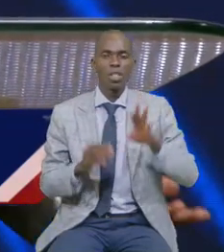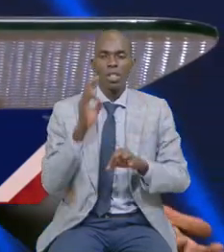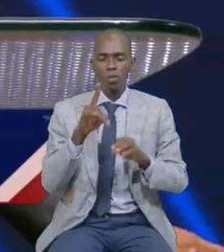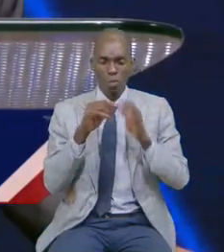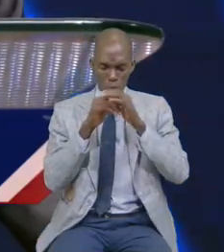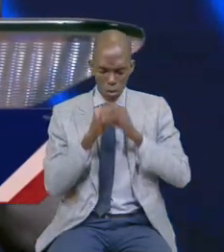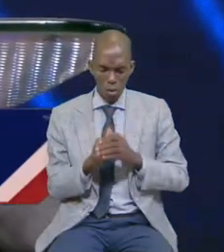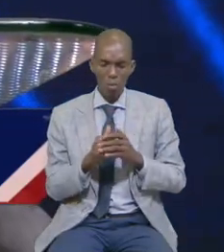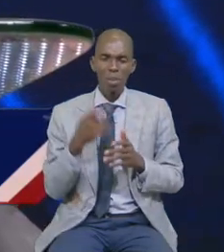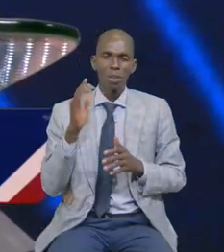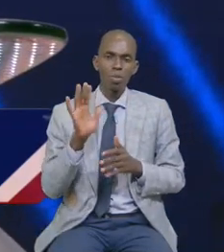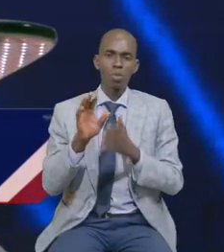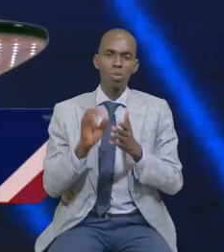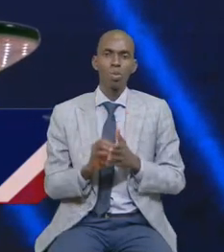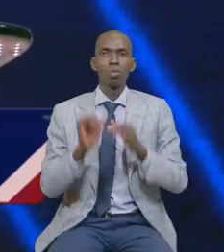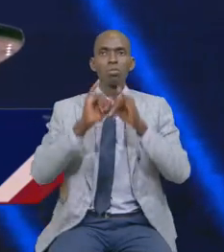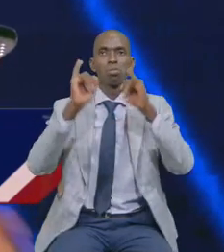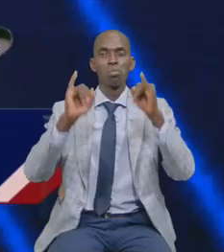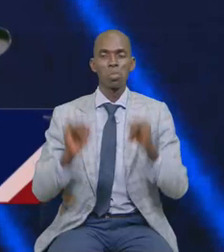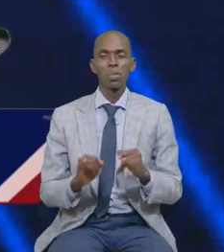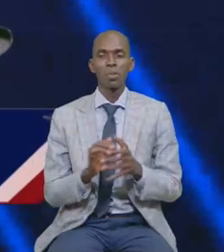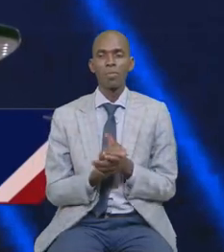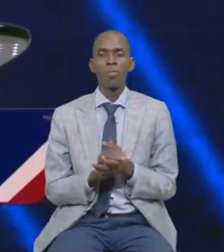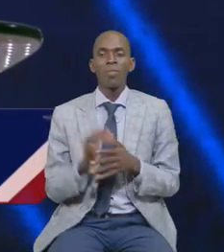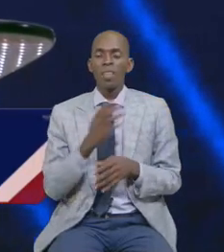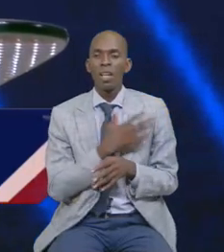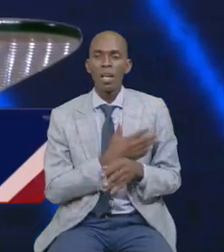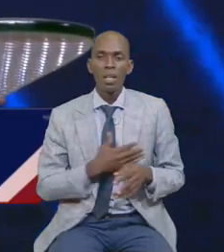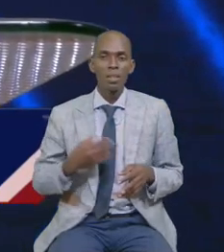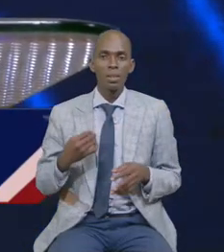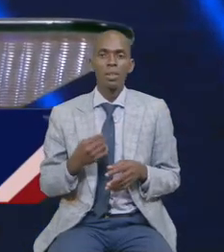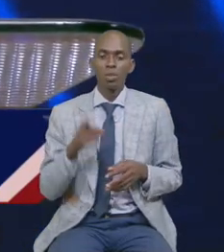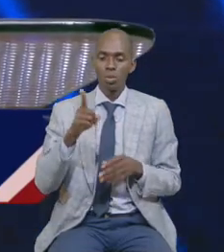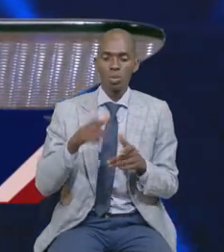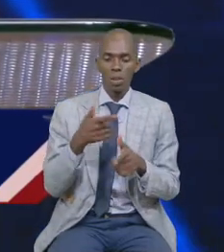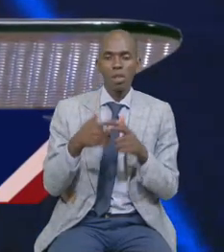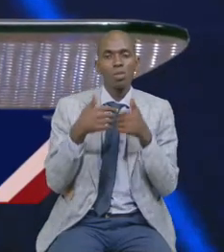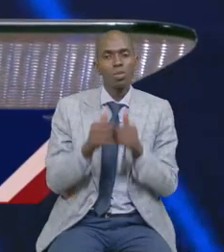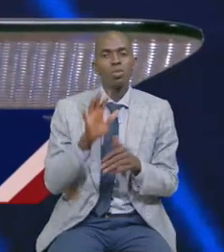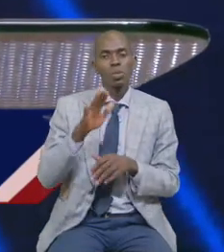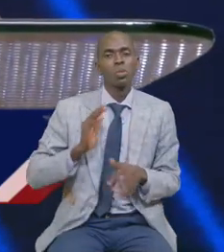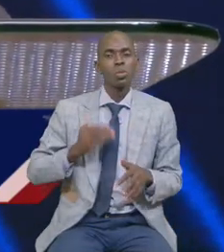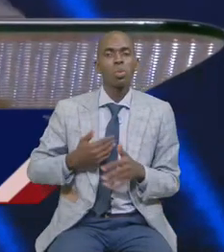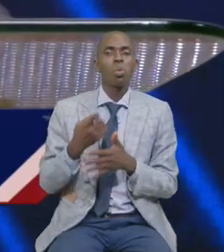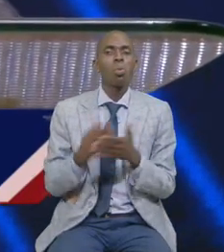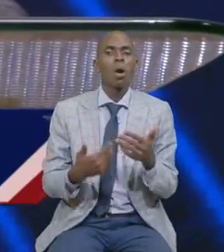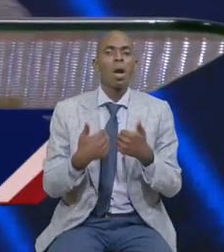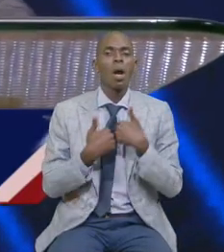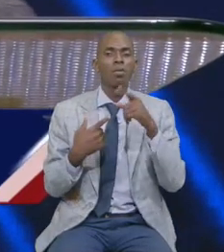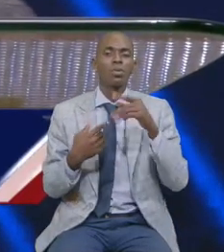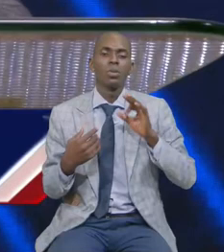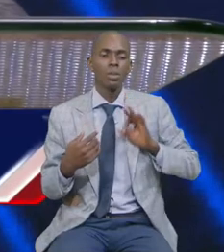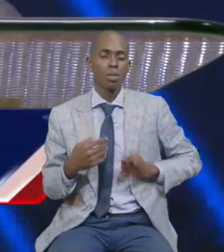if you become and Idol worshiper and then you lose your soul what have you gained whatever